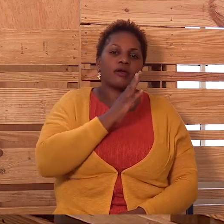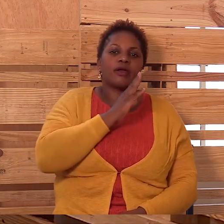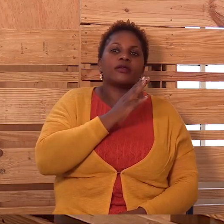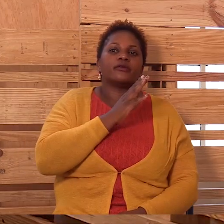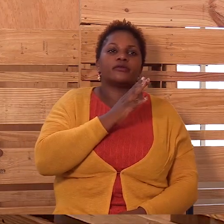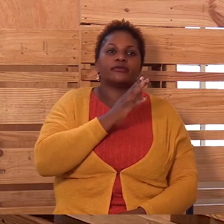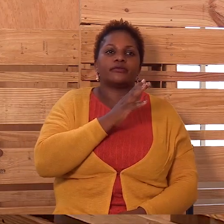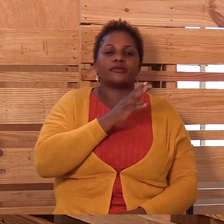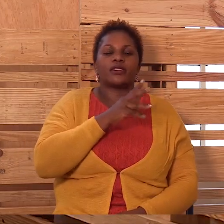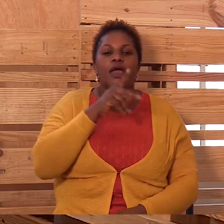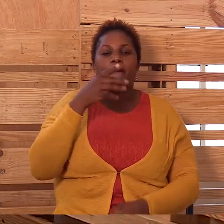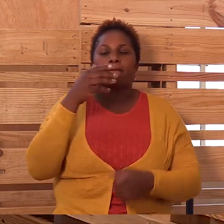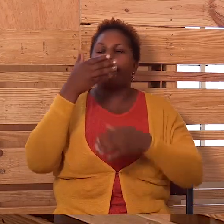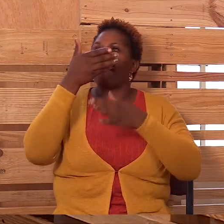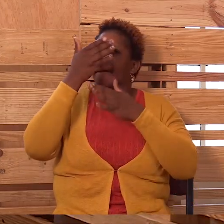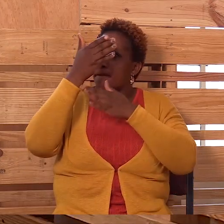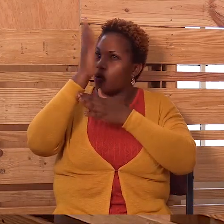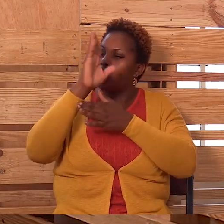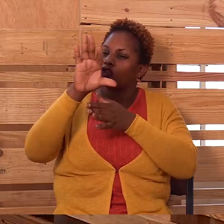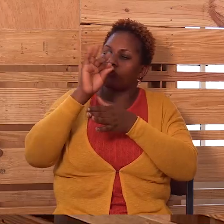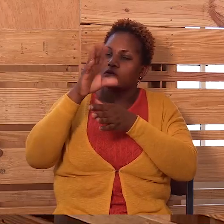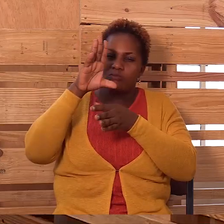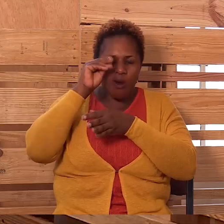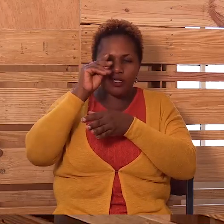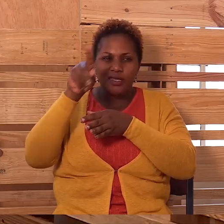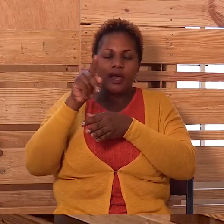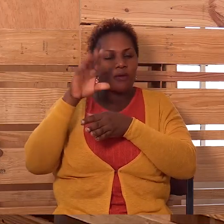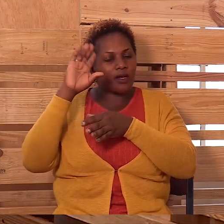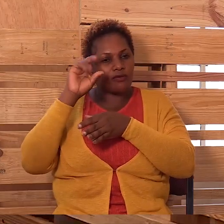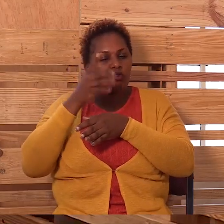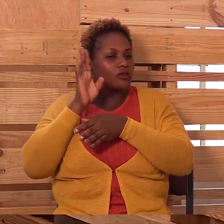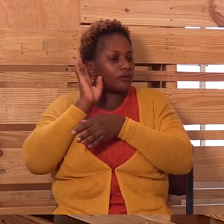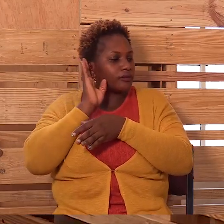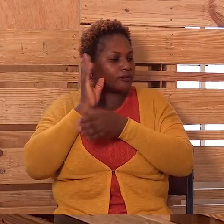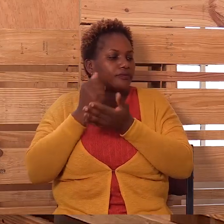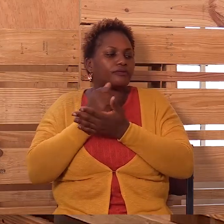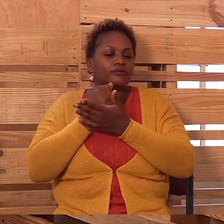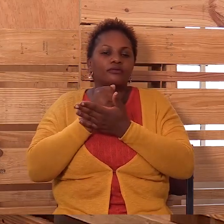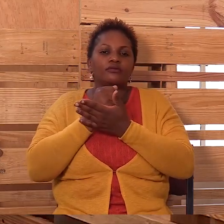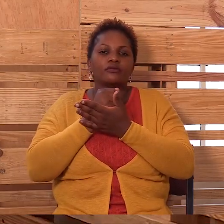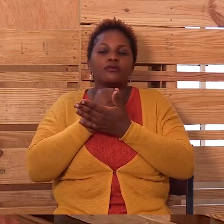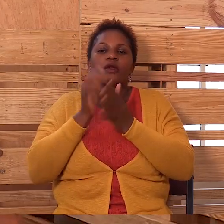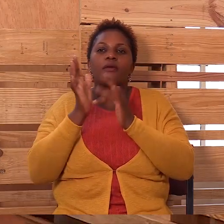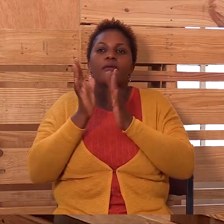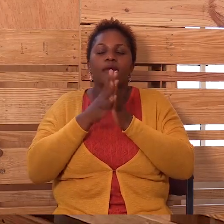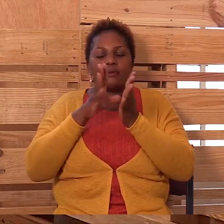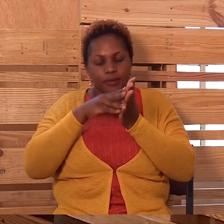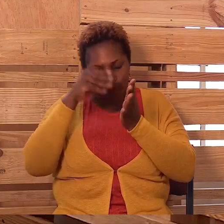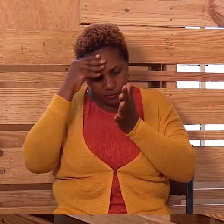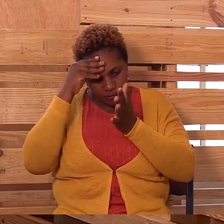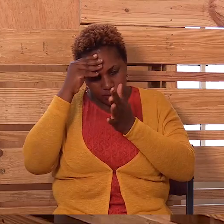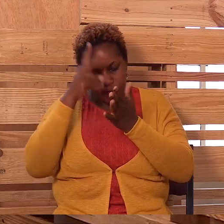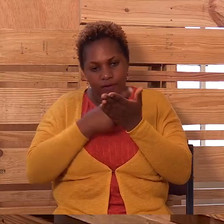God. And they disobeyed the person that he had chosen to be the leader over their land. And that will help us in the